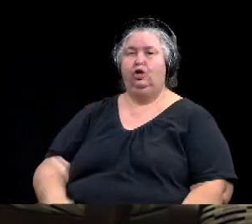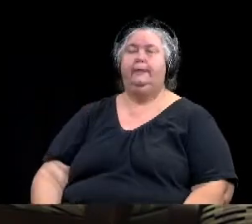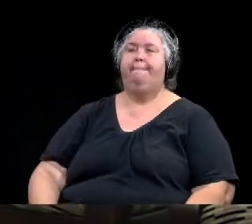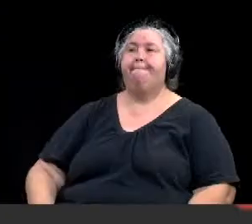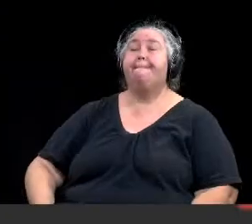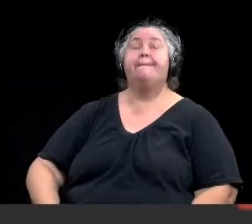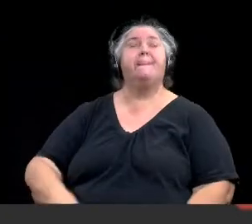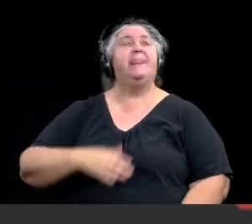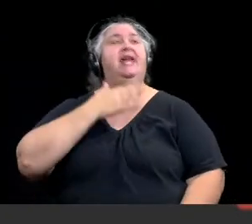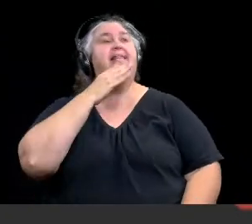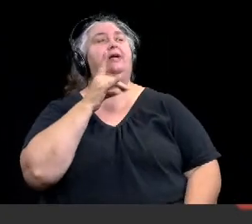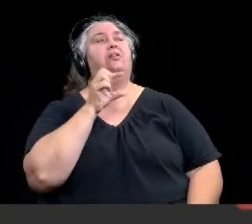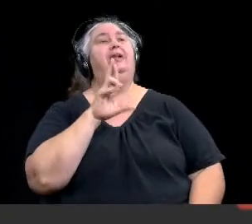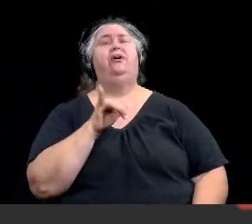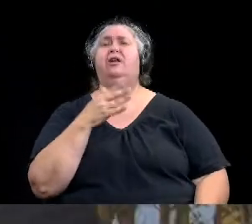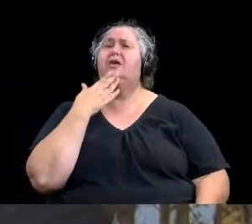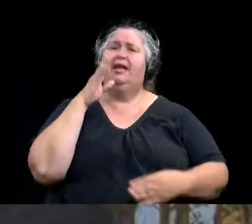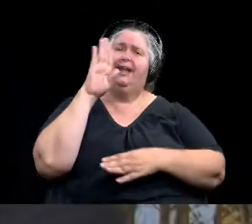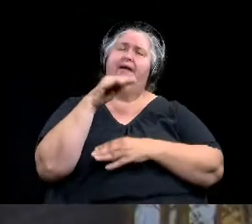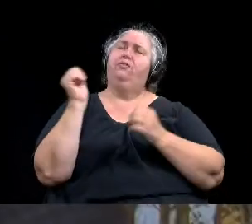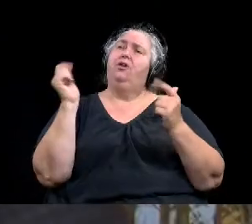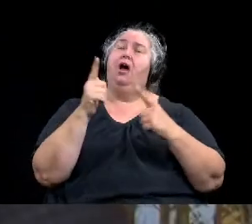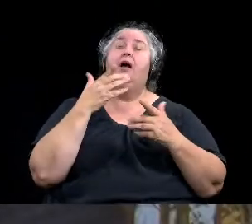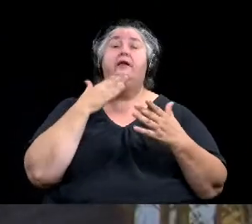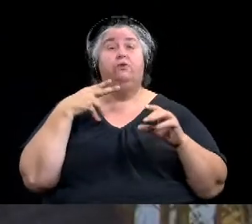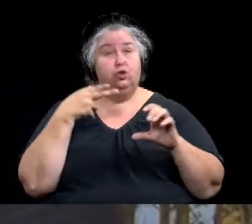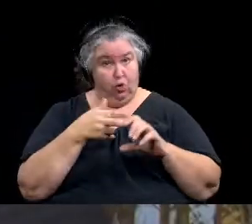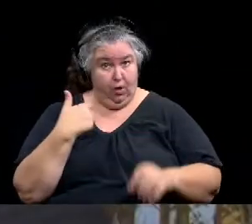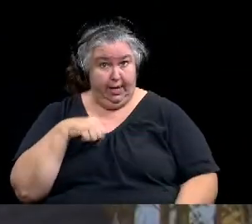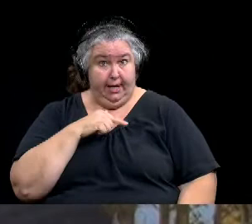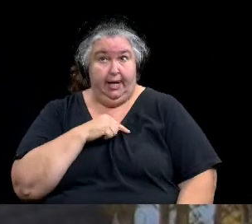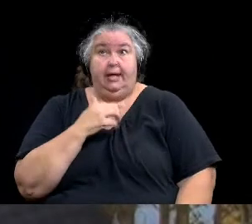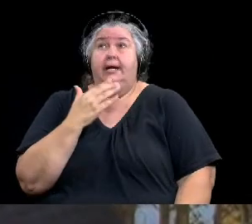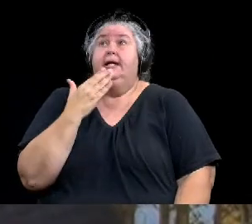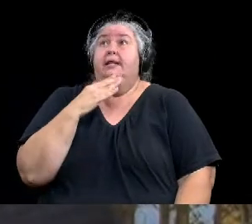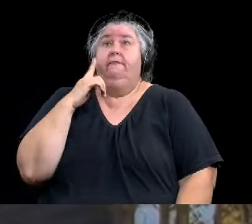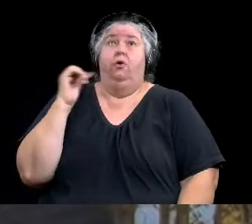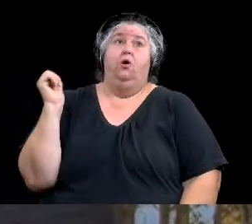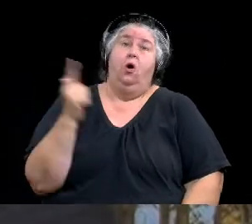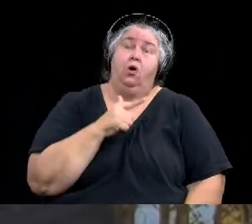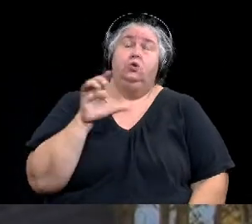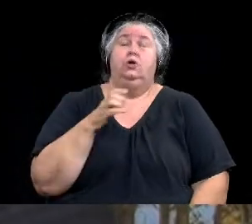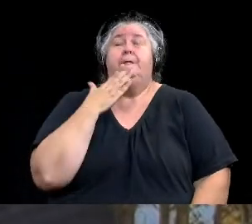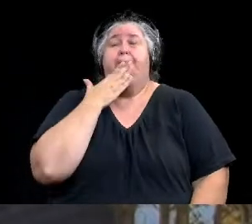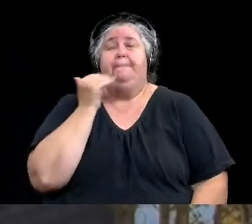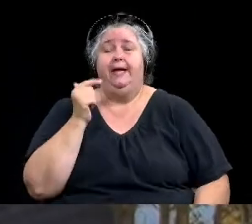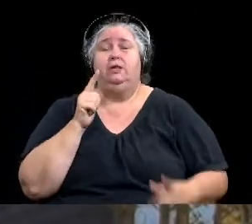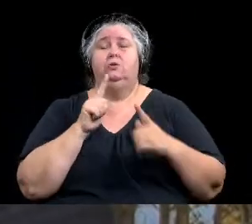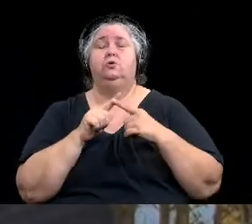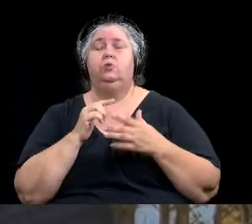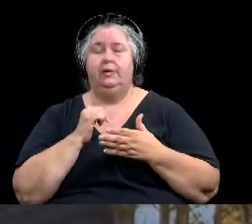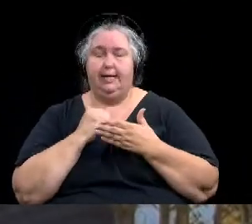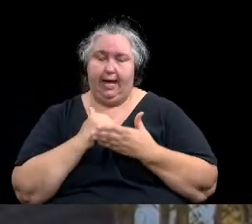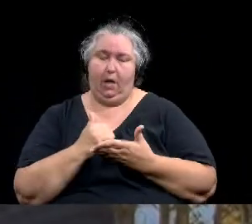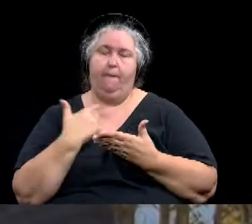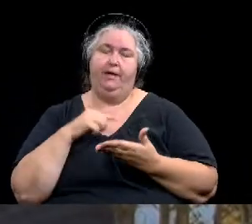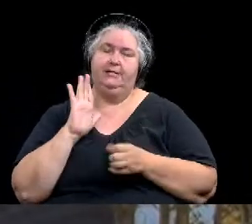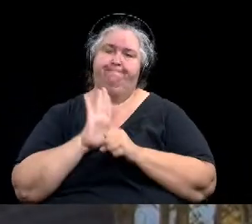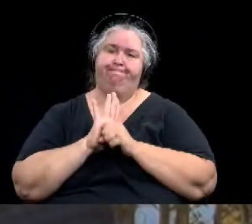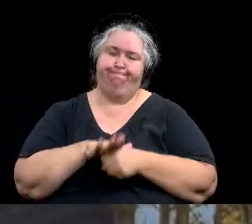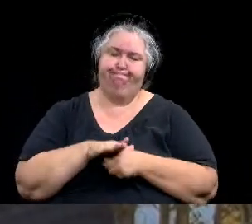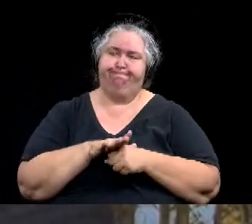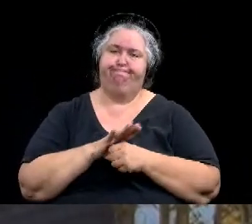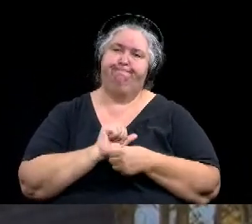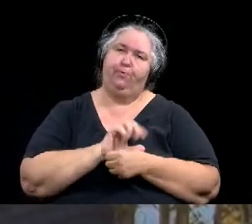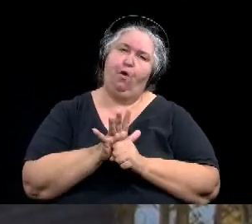Thank you, Larry. Good afternoon, everyone. Thank you for joining us. And thanks to all of you who are doing your best to help us slow the spread of coronavirus in Waco and Central